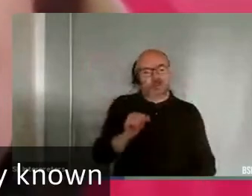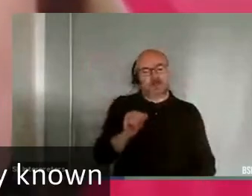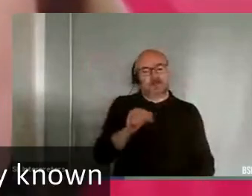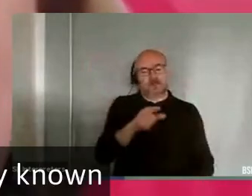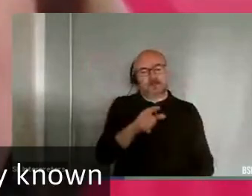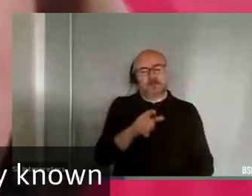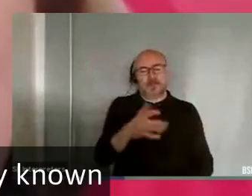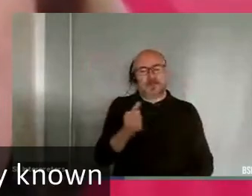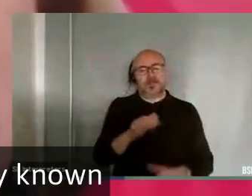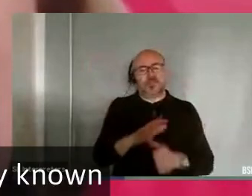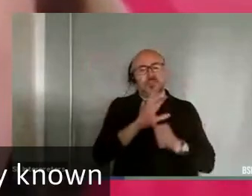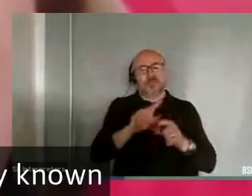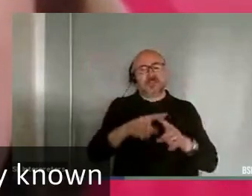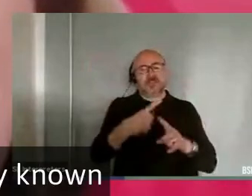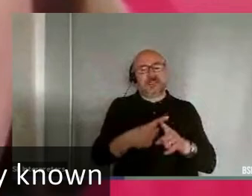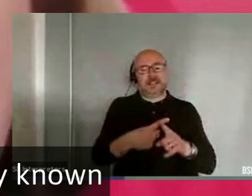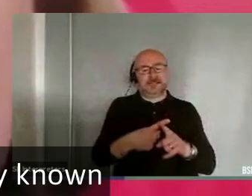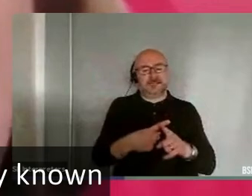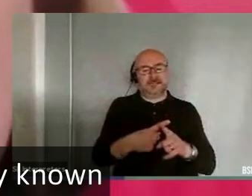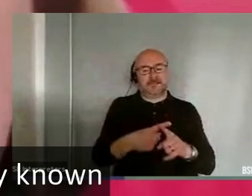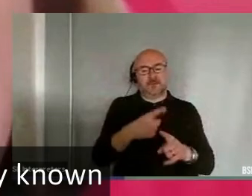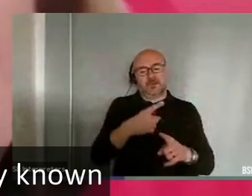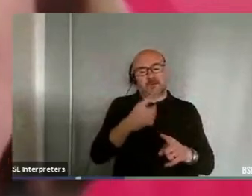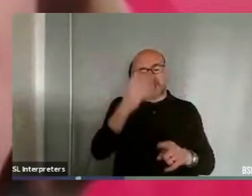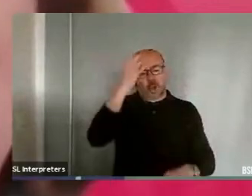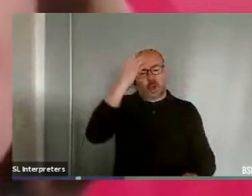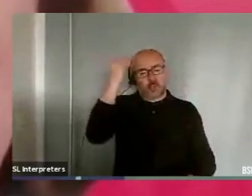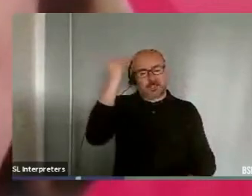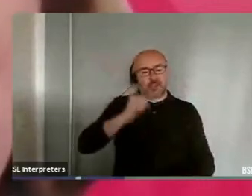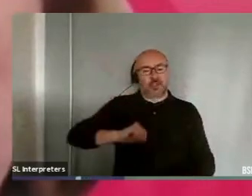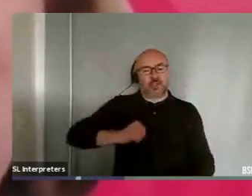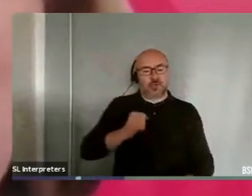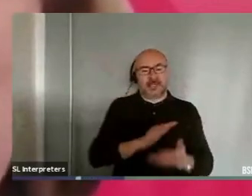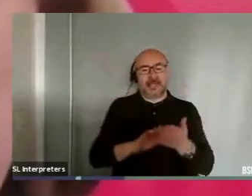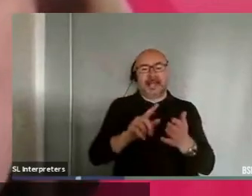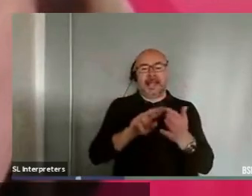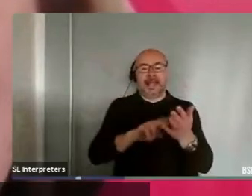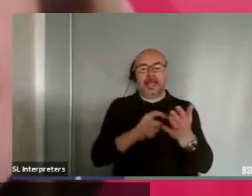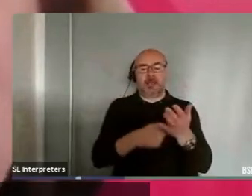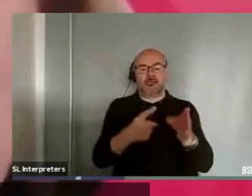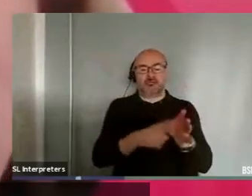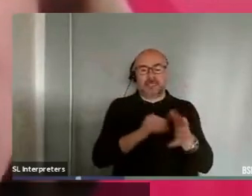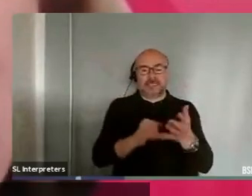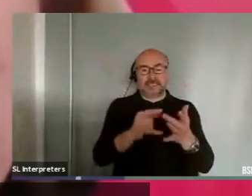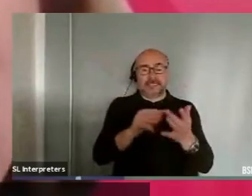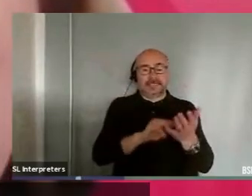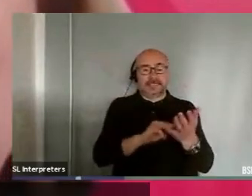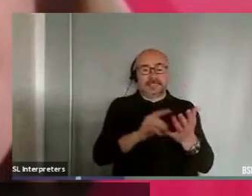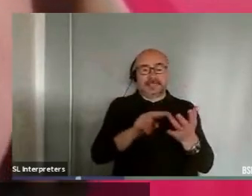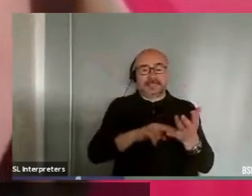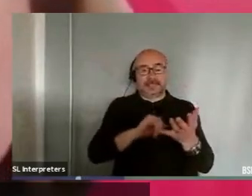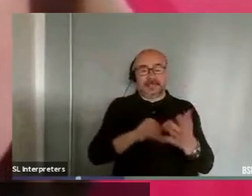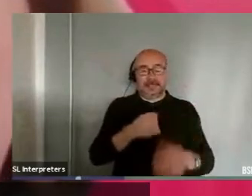us. I've actually known Henry even longer than I've known Tommy, so we go back a long way, but I've always felt that we've been